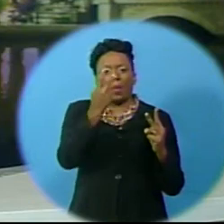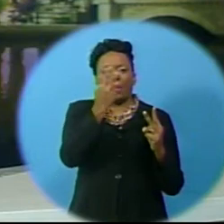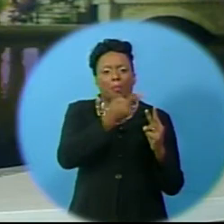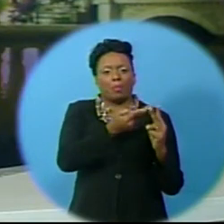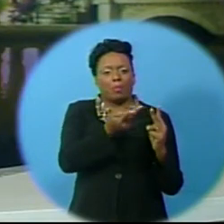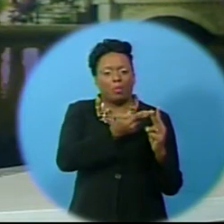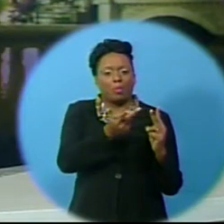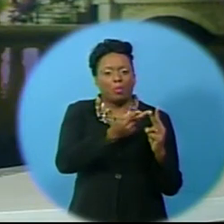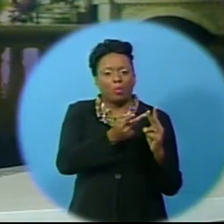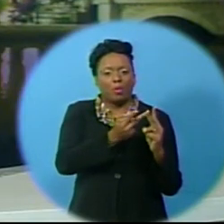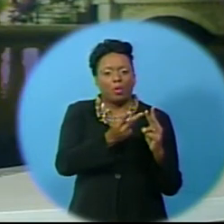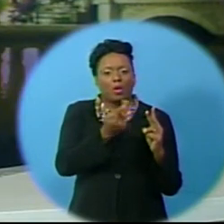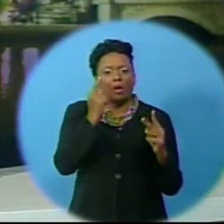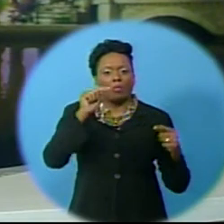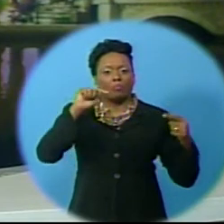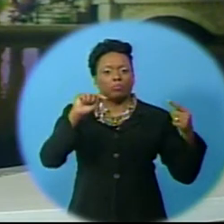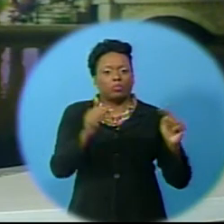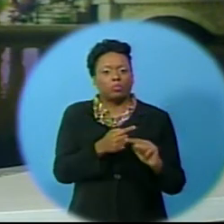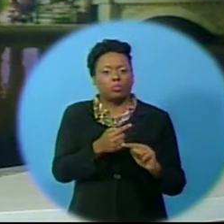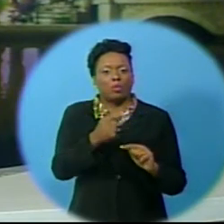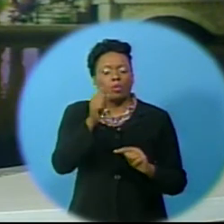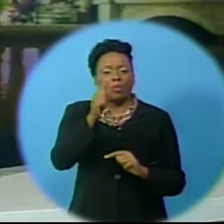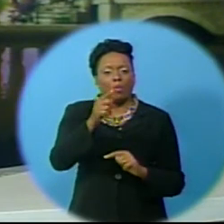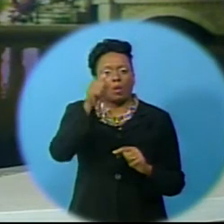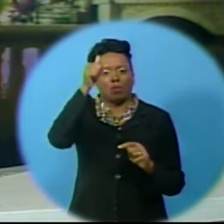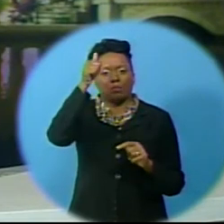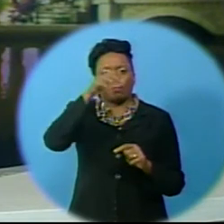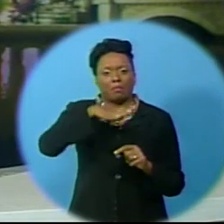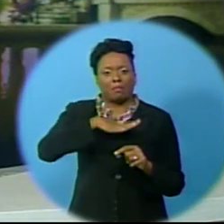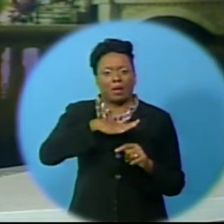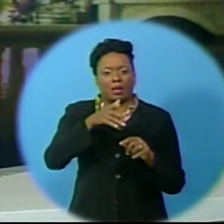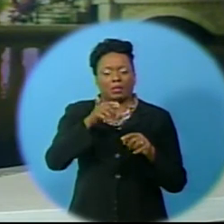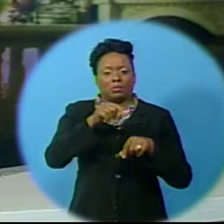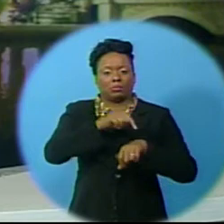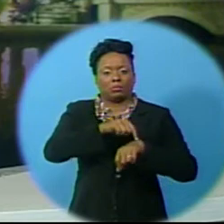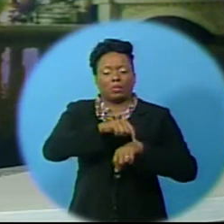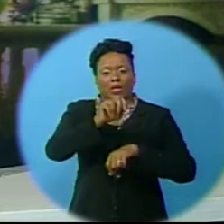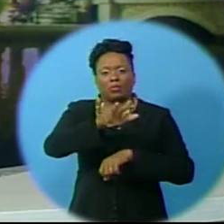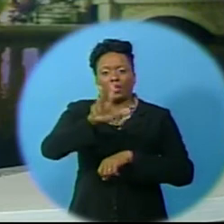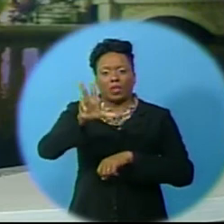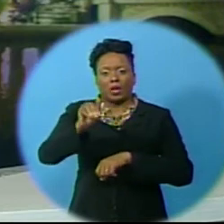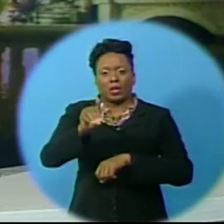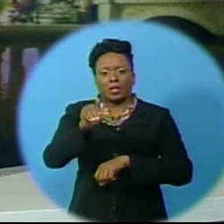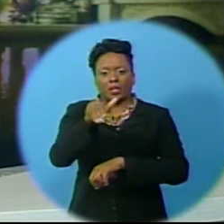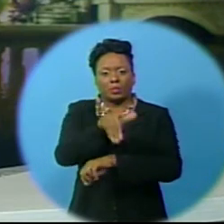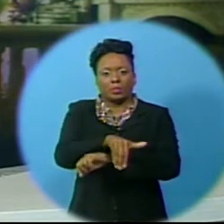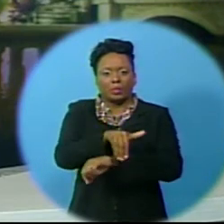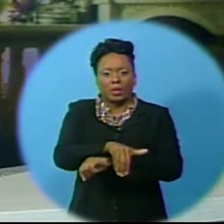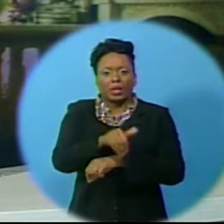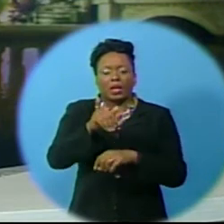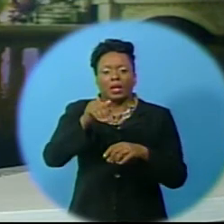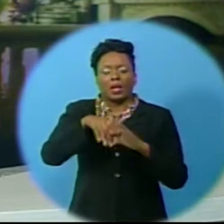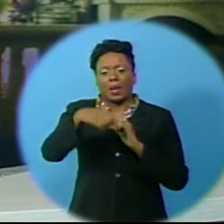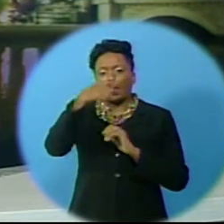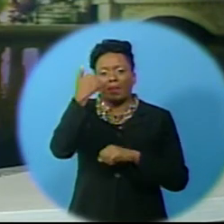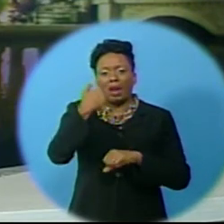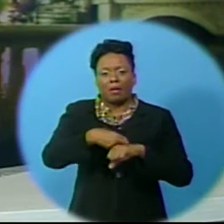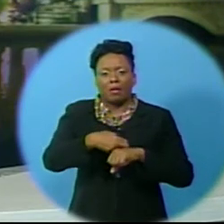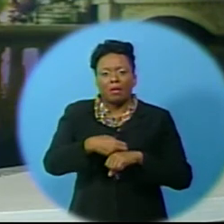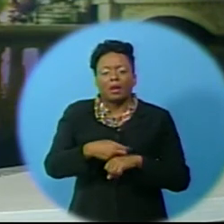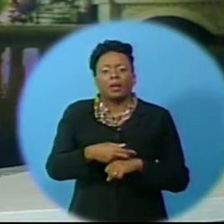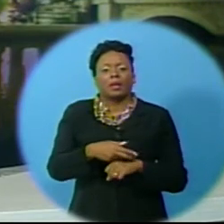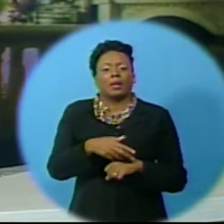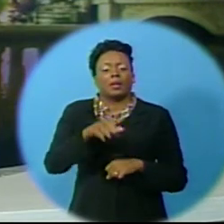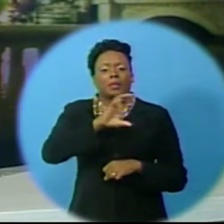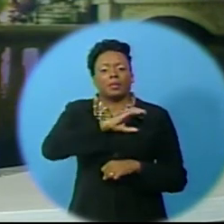with wounding with intent in relation to the wounding of Arnold Atwell about 3:30 p.m. on Blackrock Main Road. Police